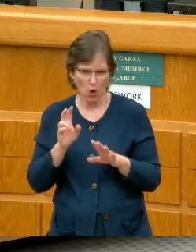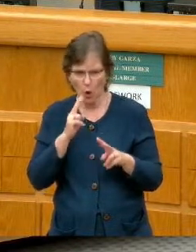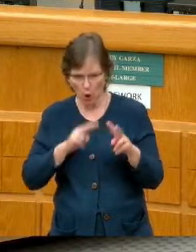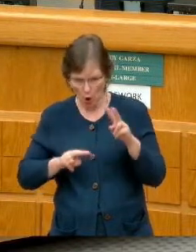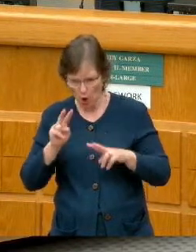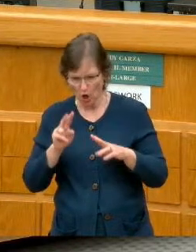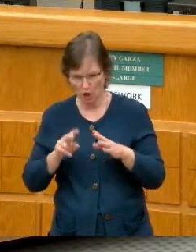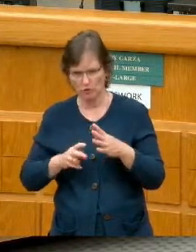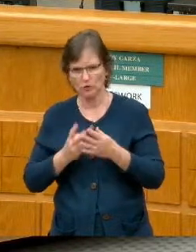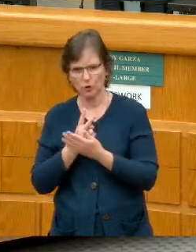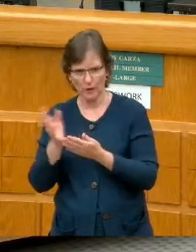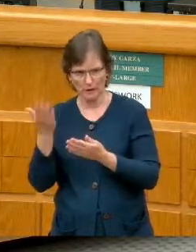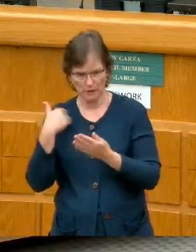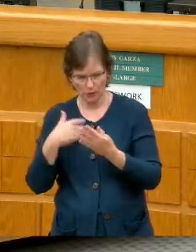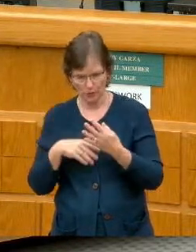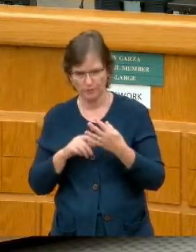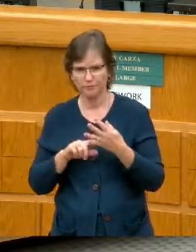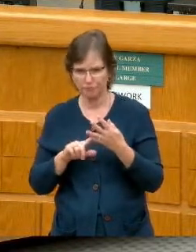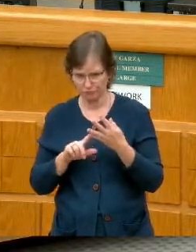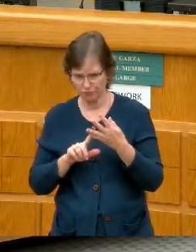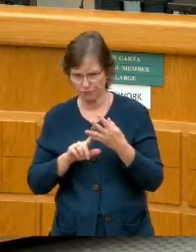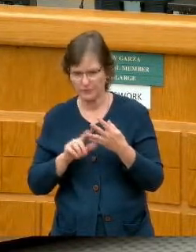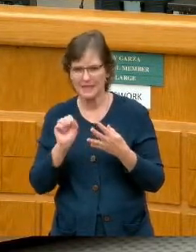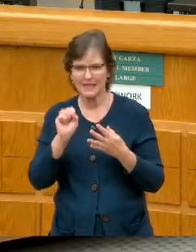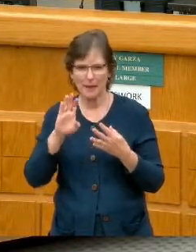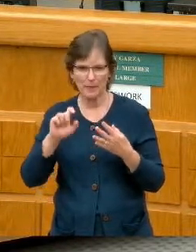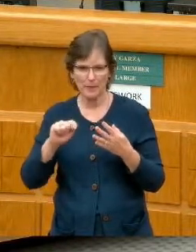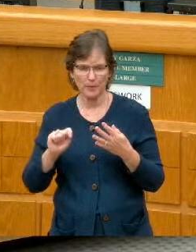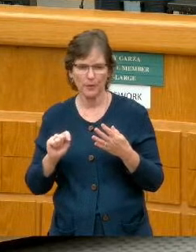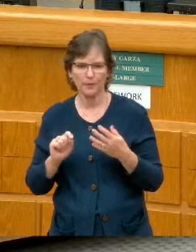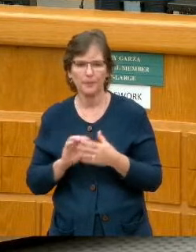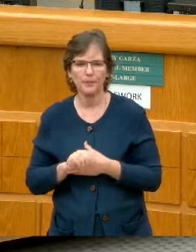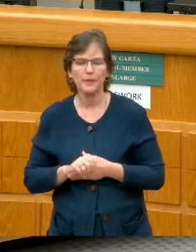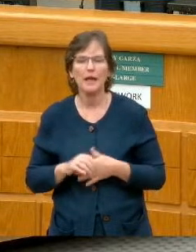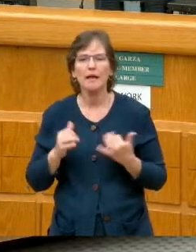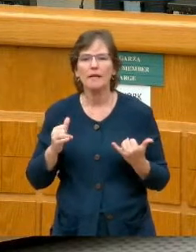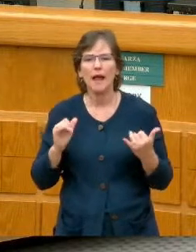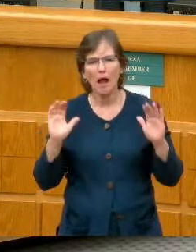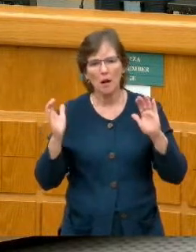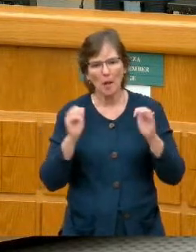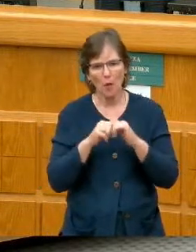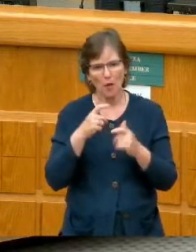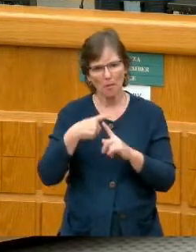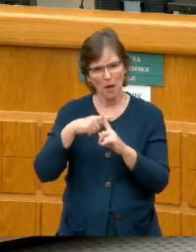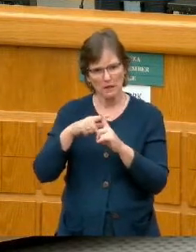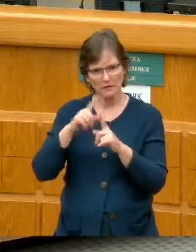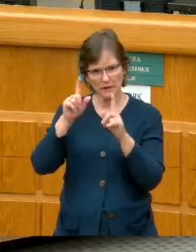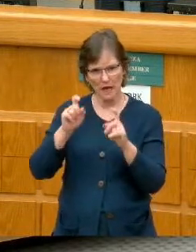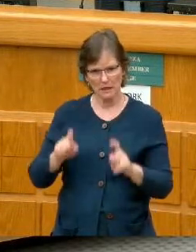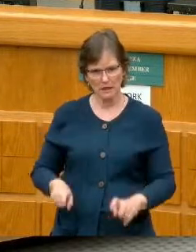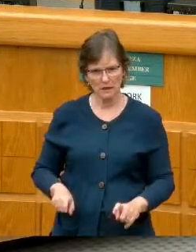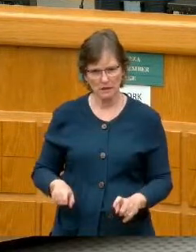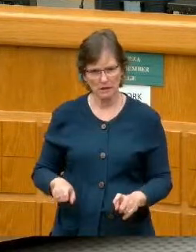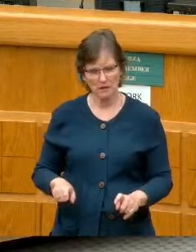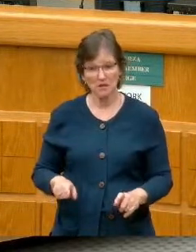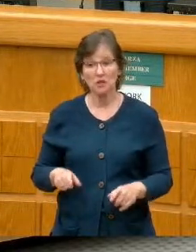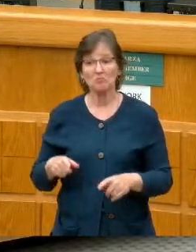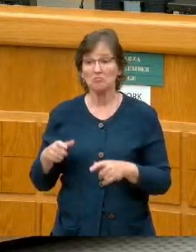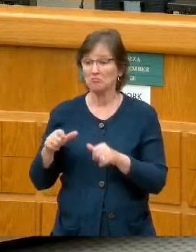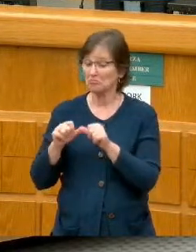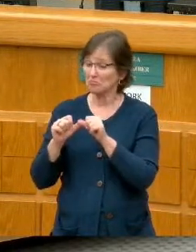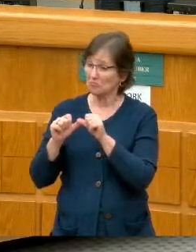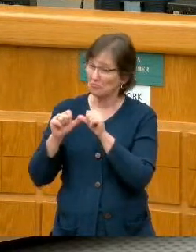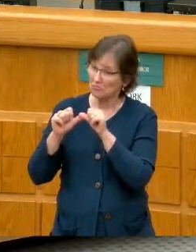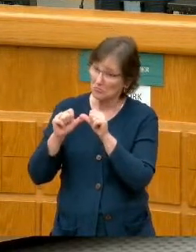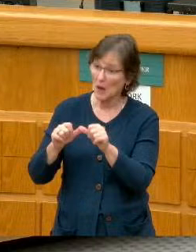Okay, moving on to our percent positive tests. Overall, over the whole pandemic, these numbers haven't changed, and the reason